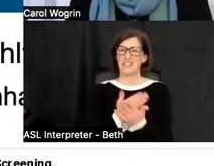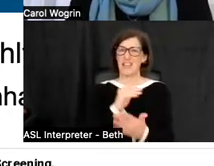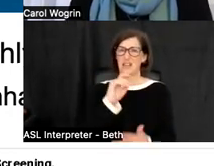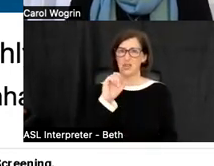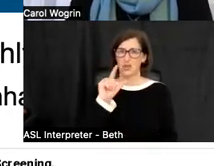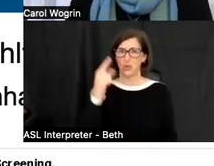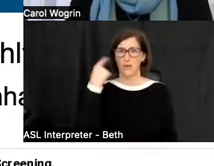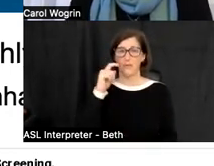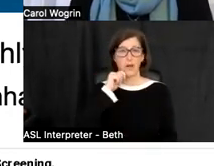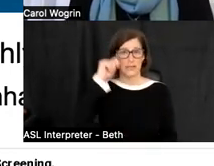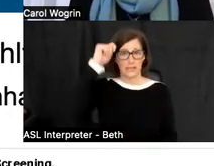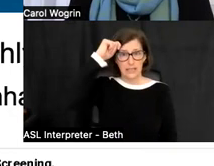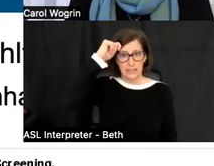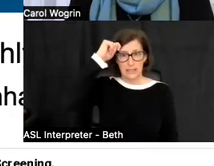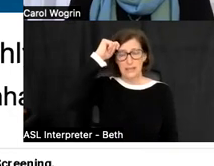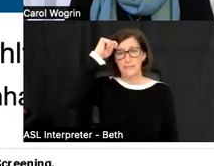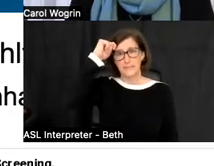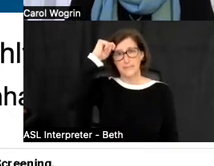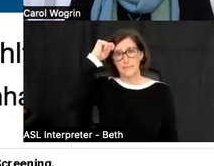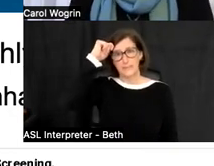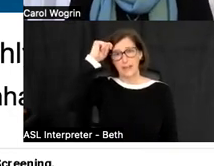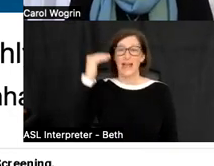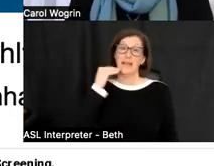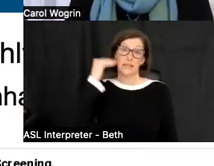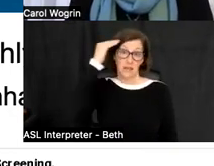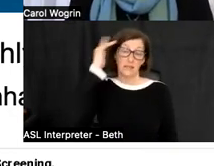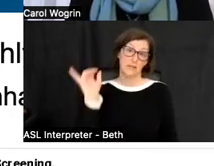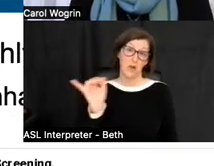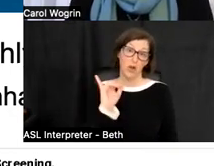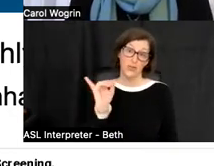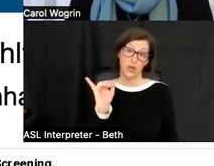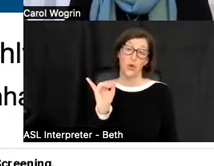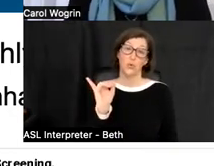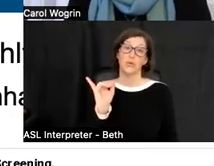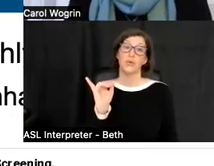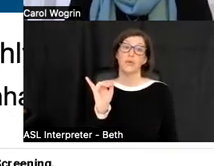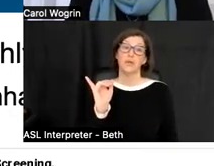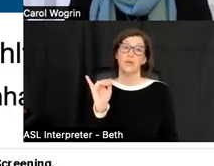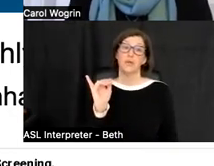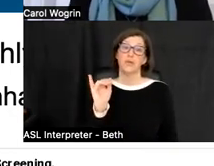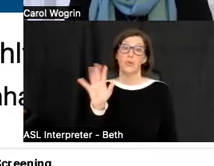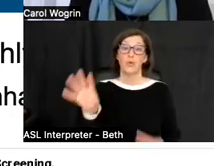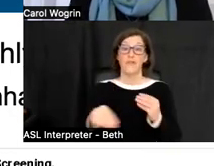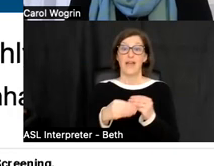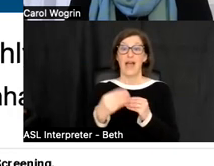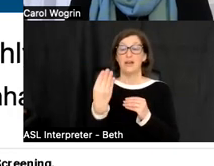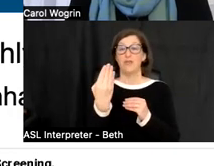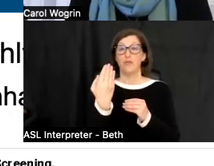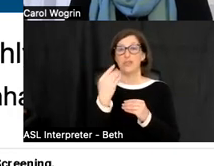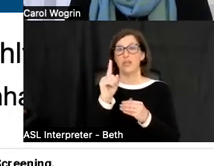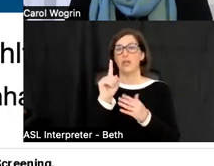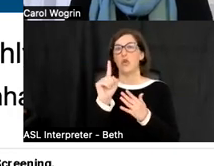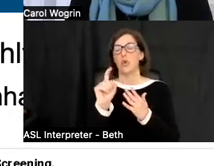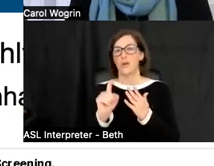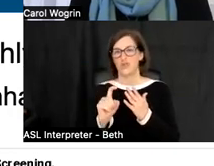for adolescents and adults actually too in Zimbabwe. And we have added a 14 question item